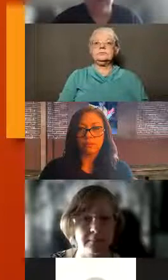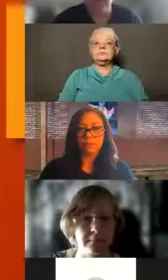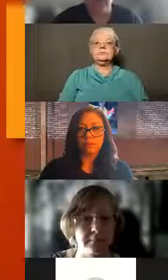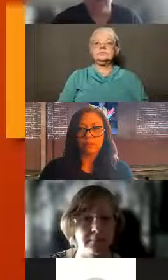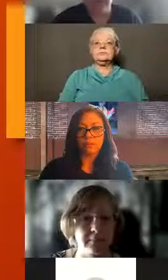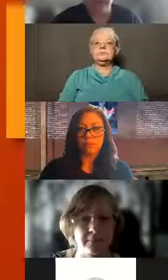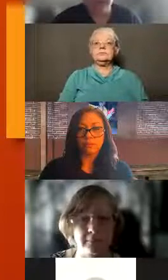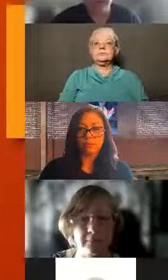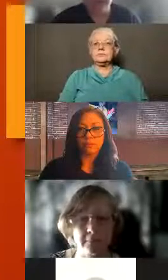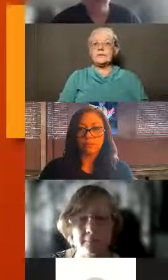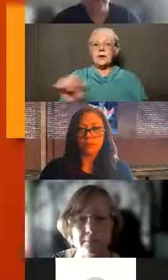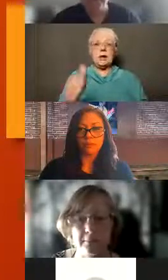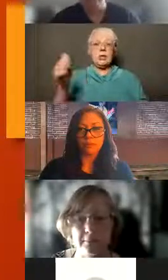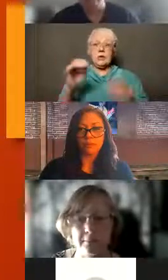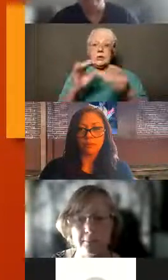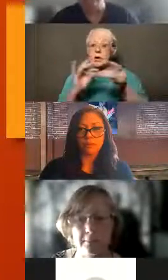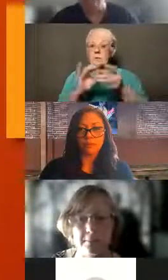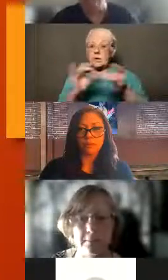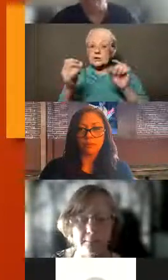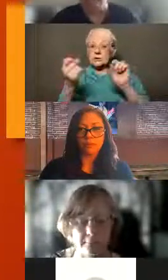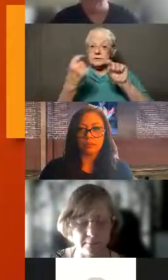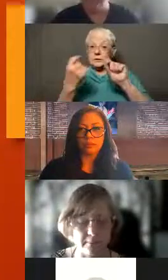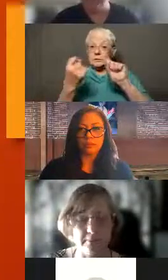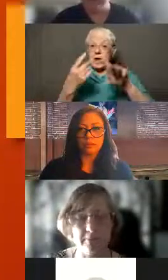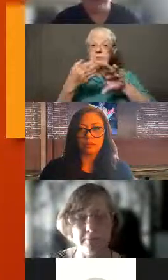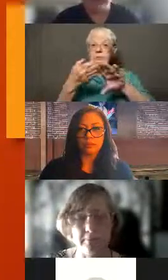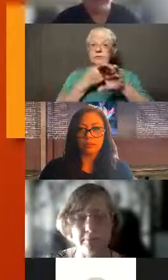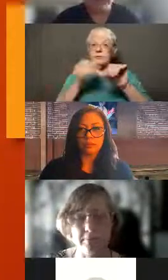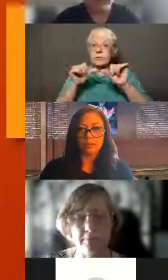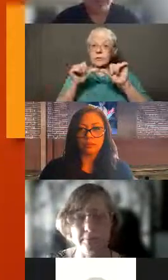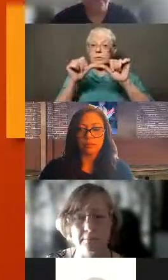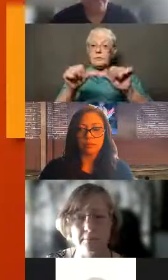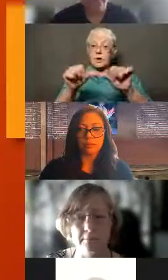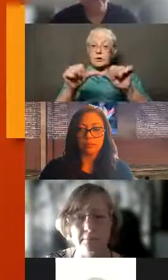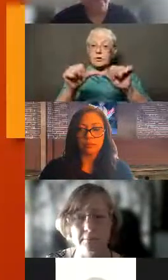Any other comments or feedback before we move on to the next question?